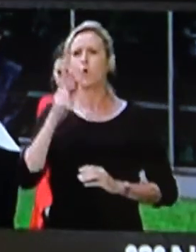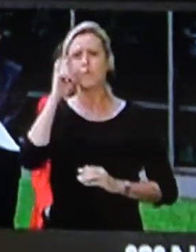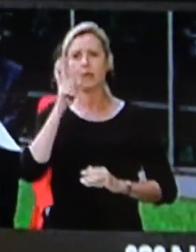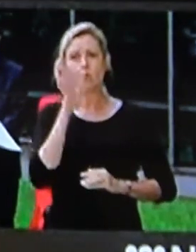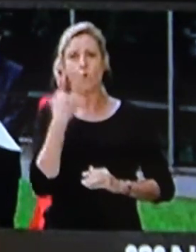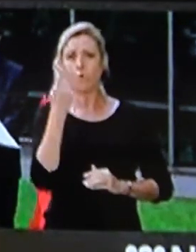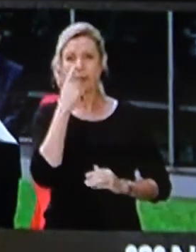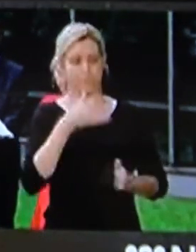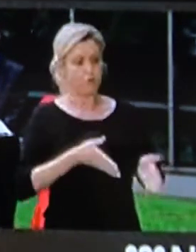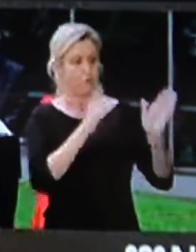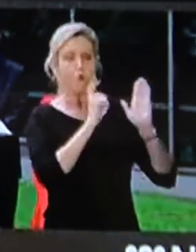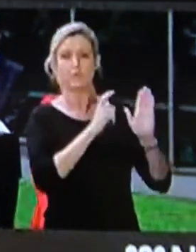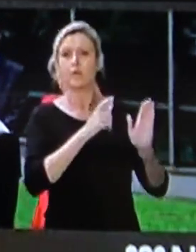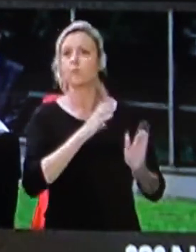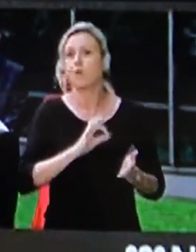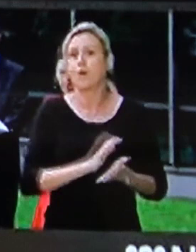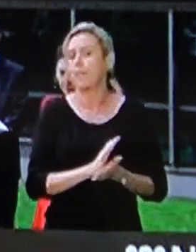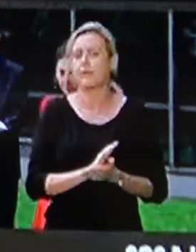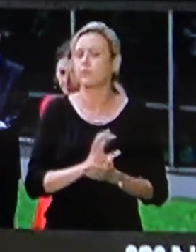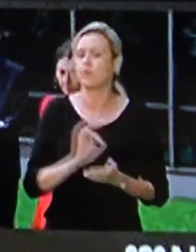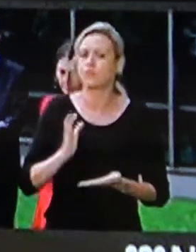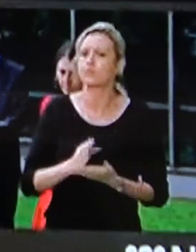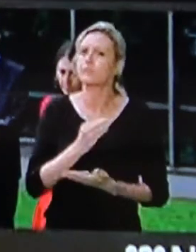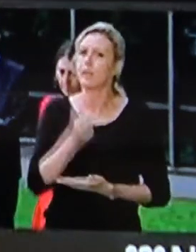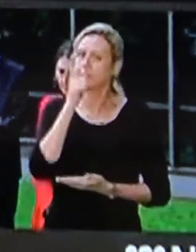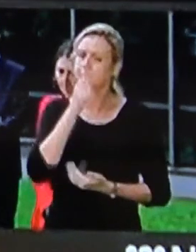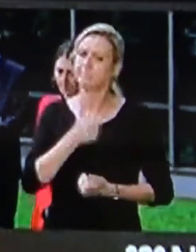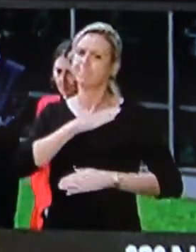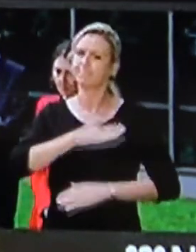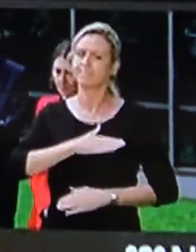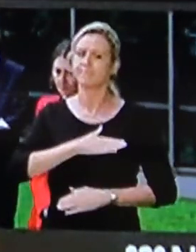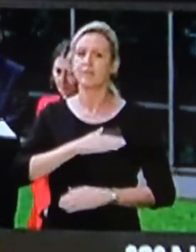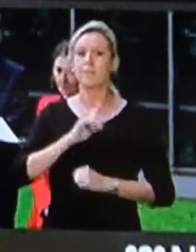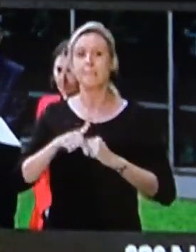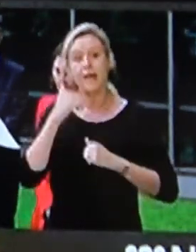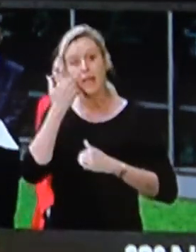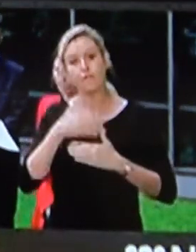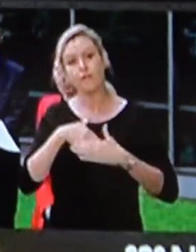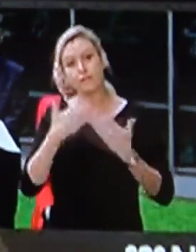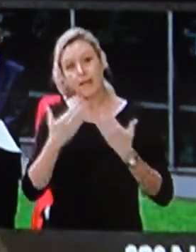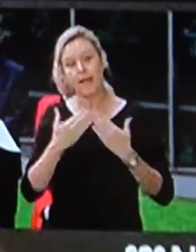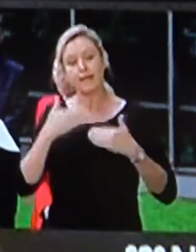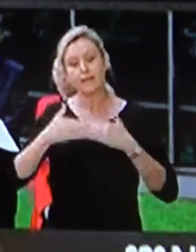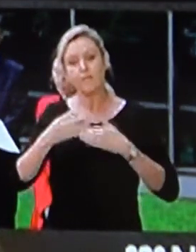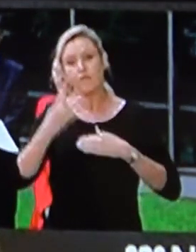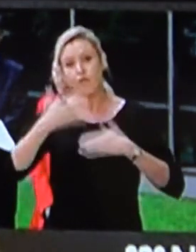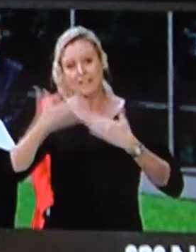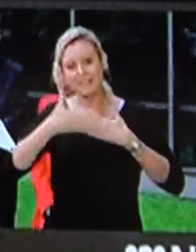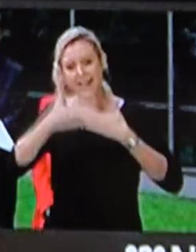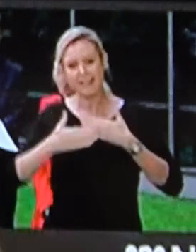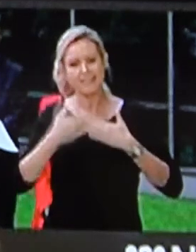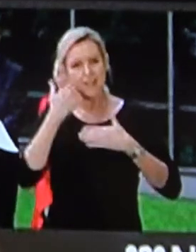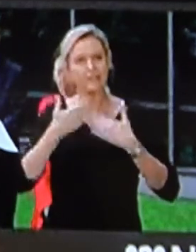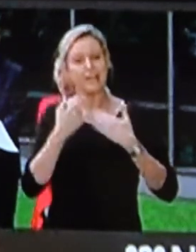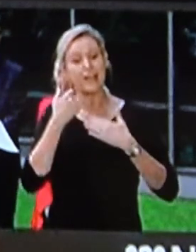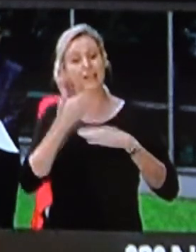ungrateful, because that's certainly not the case. And every day we get through, then they're a day closer in terms of going home, which I think is a wonderful